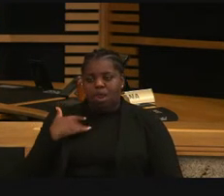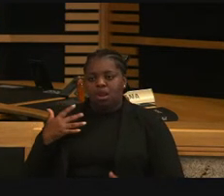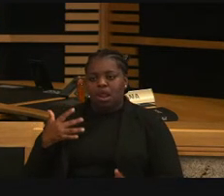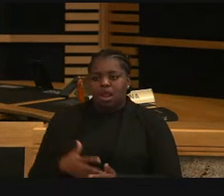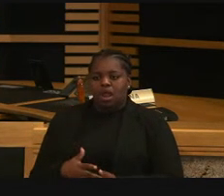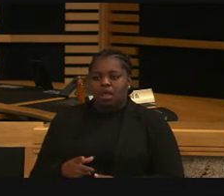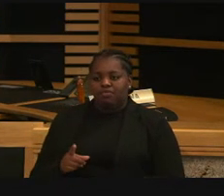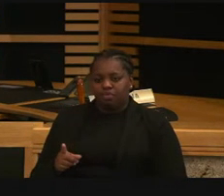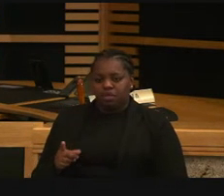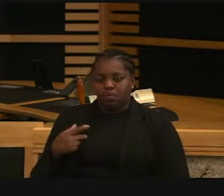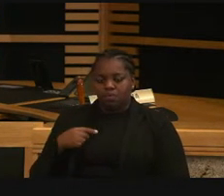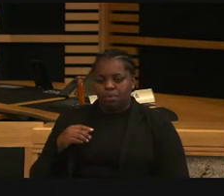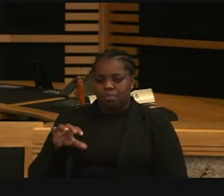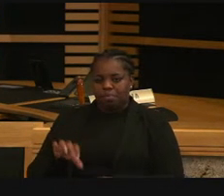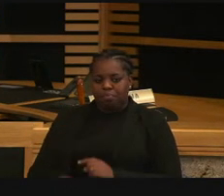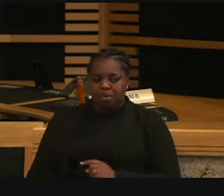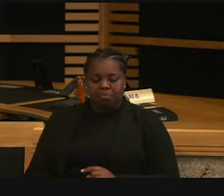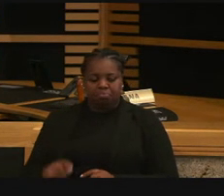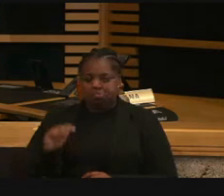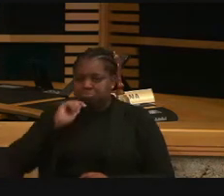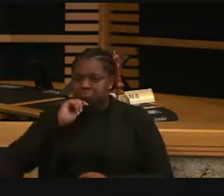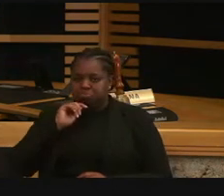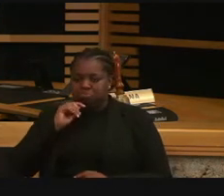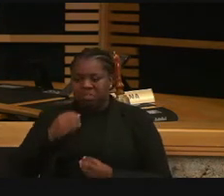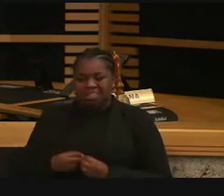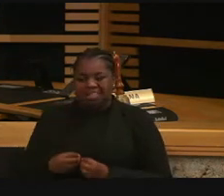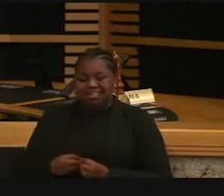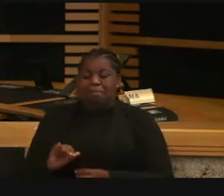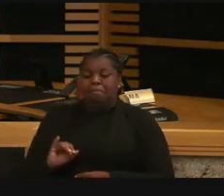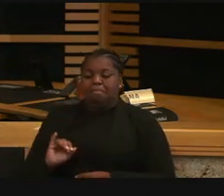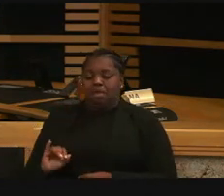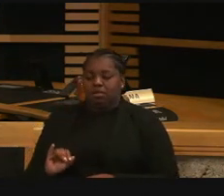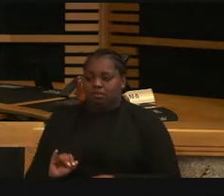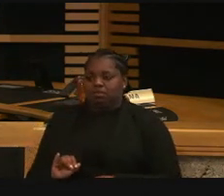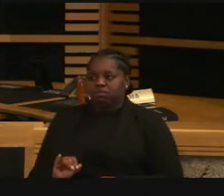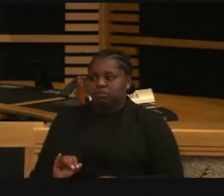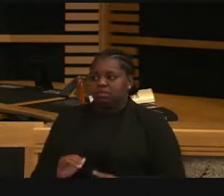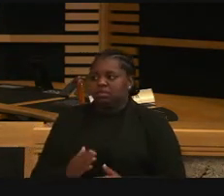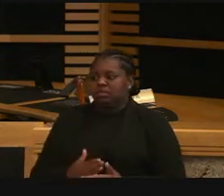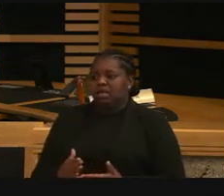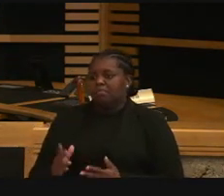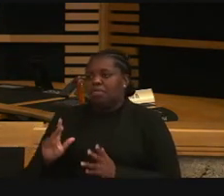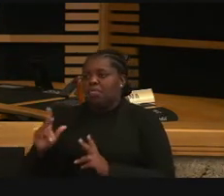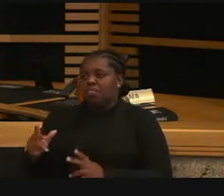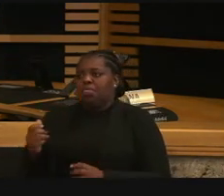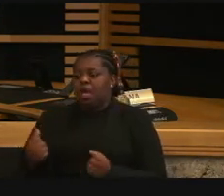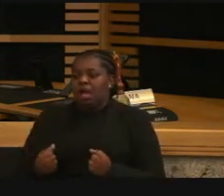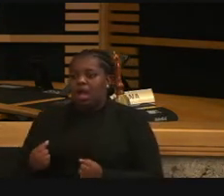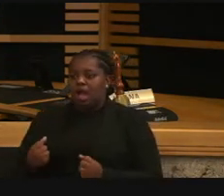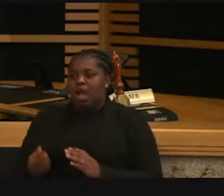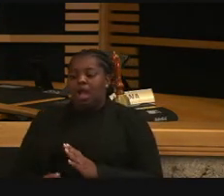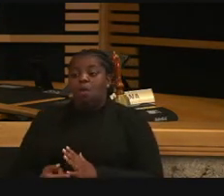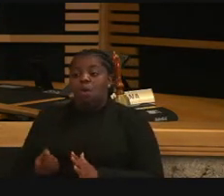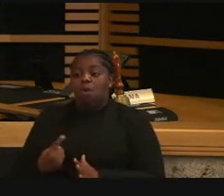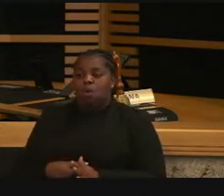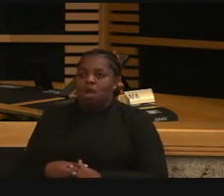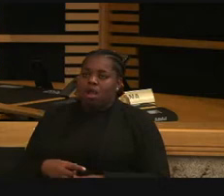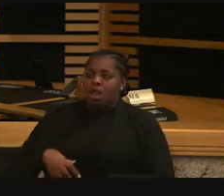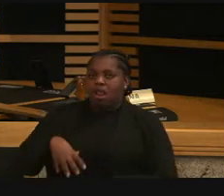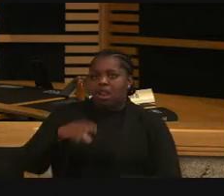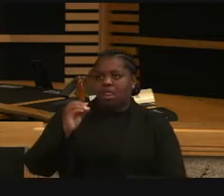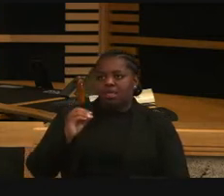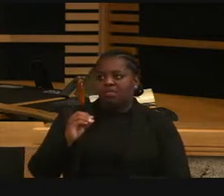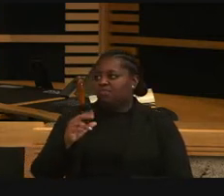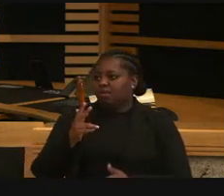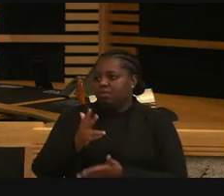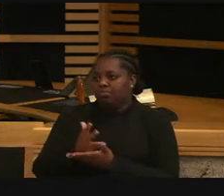safumanisa into okokubana imeko azintlanga kakhulu. Umntu ukhayishiye nemoto pha iveki yonke emke akho